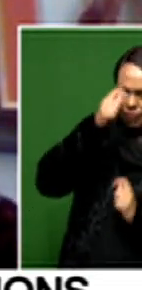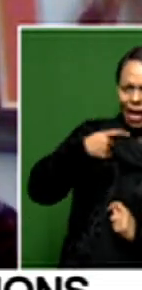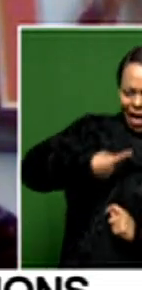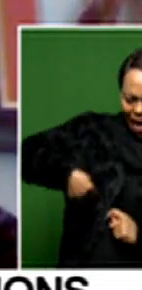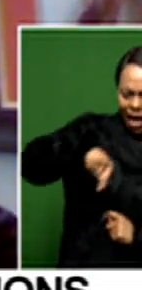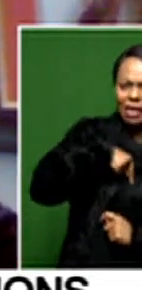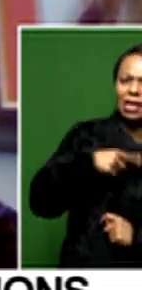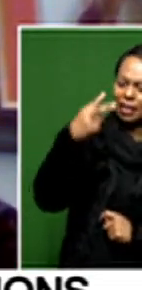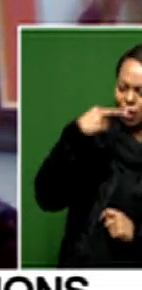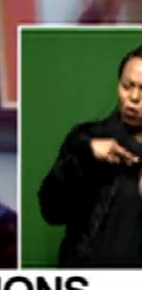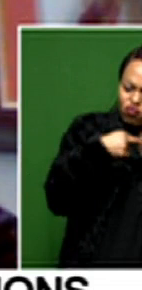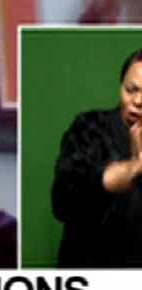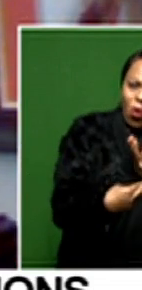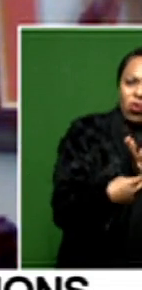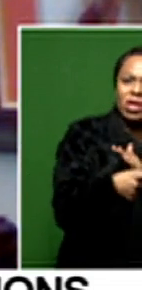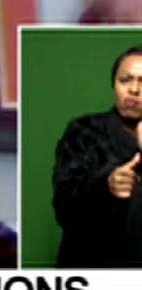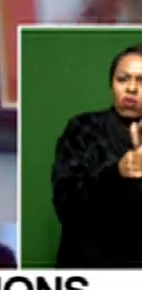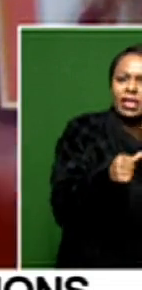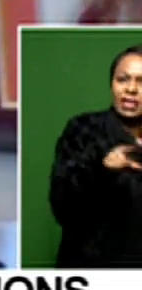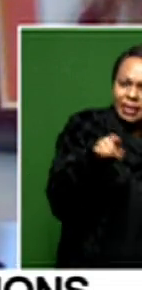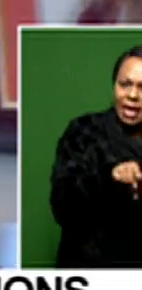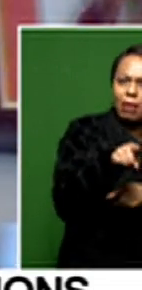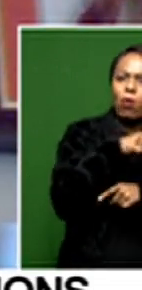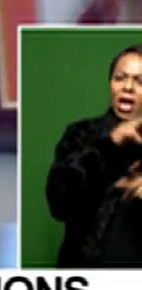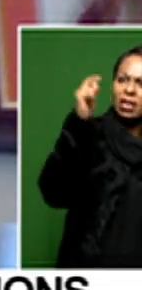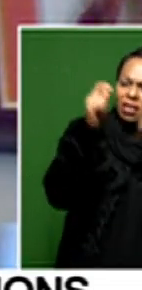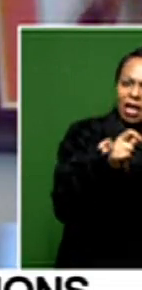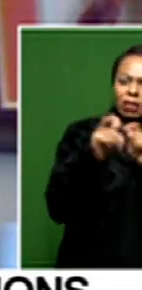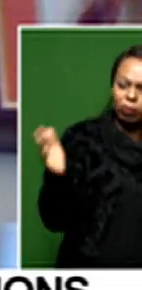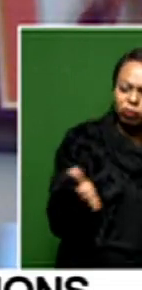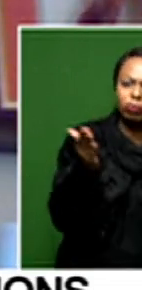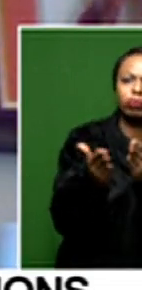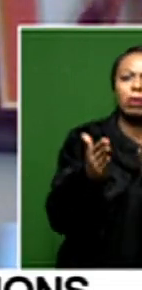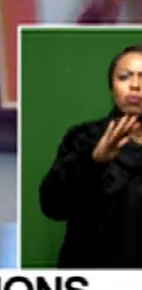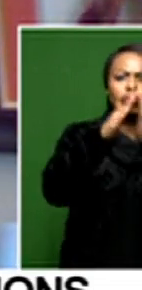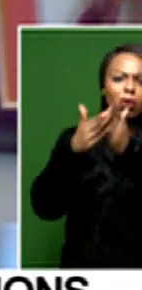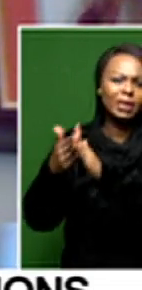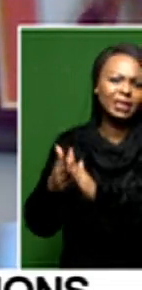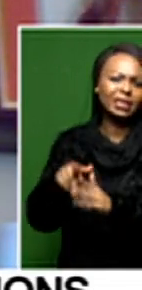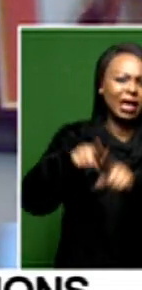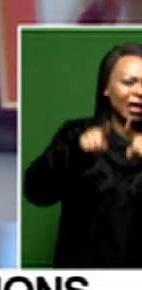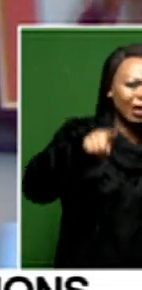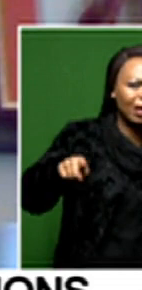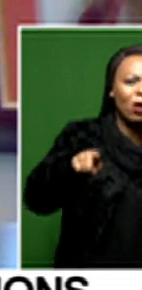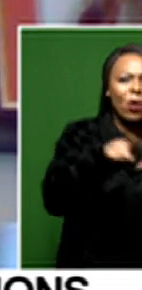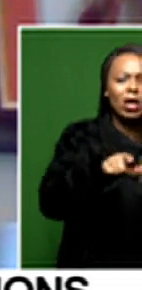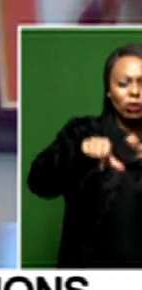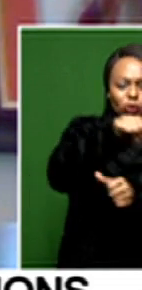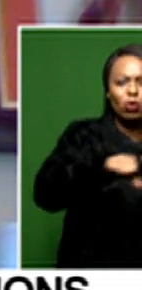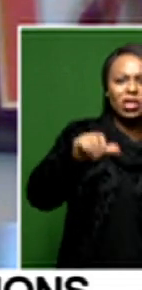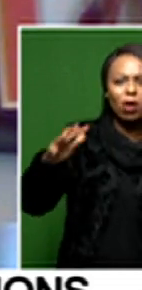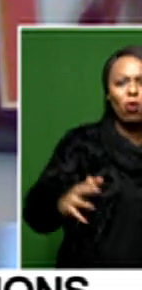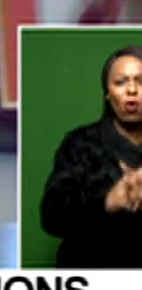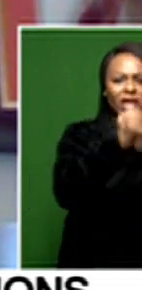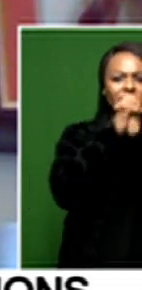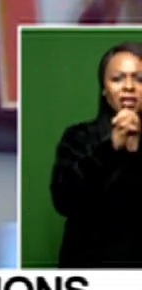the role that we are playing in shaping our society. I mean, speaking about that, we introduced a social cohesion